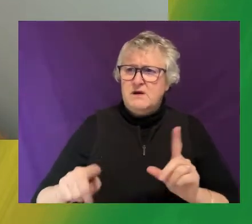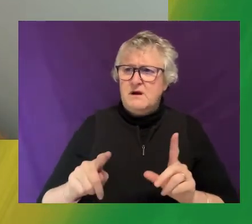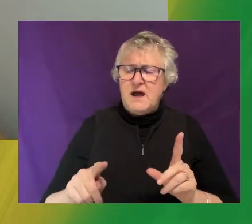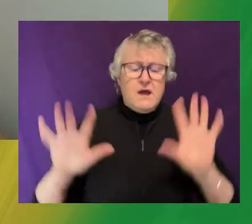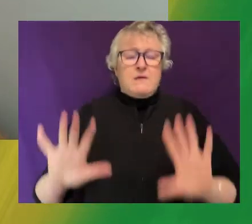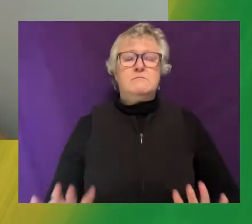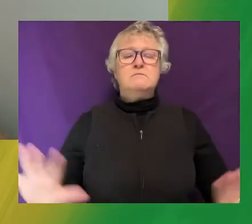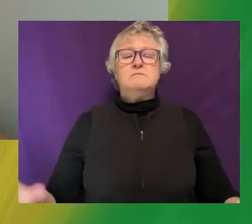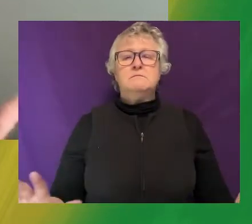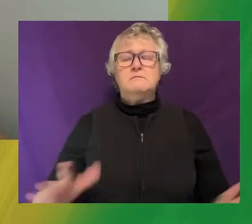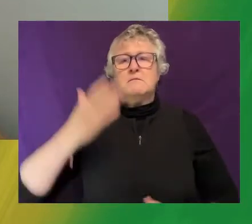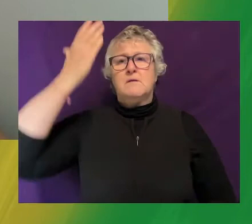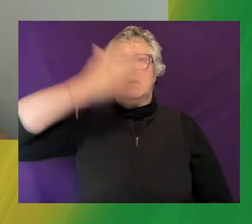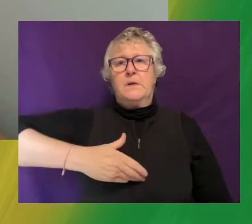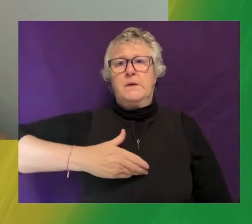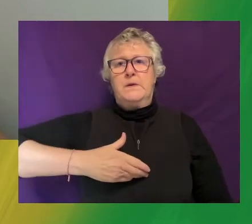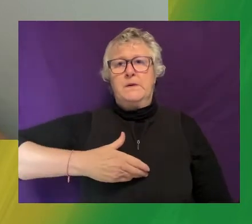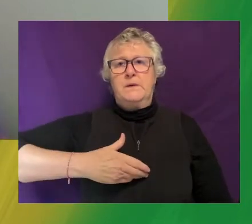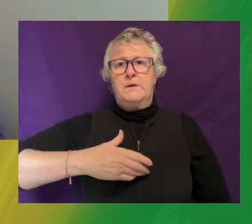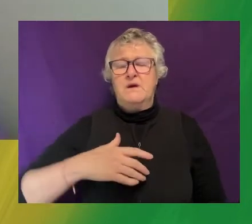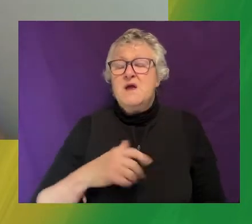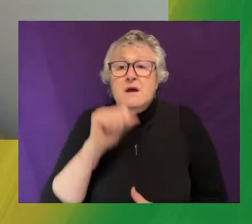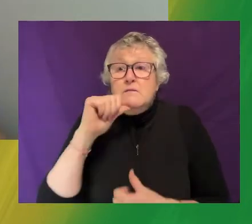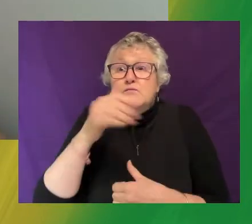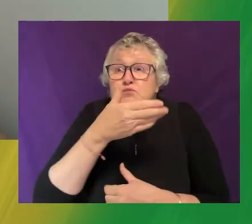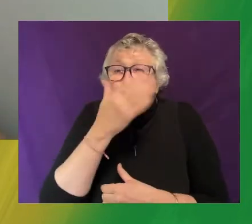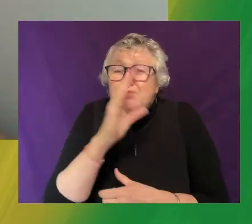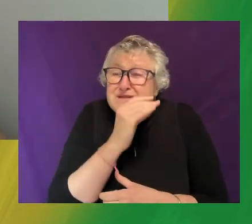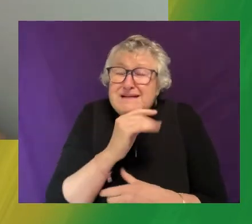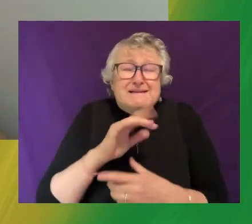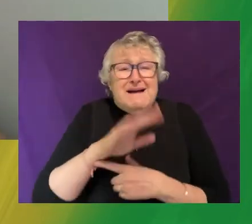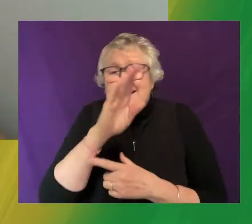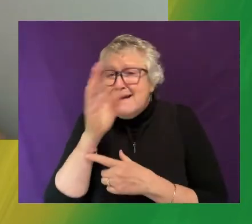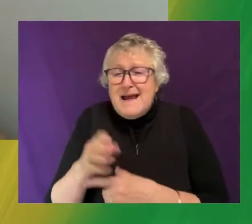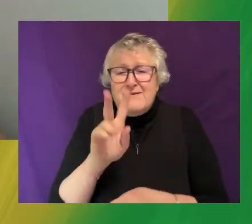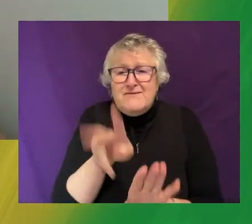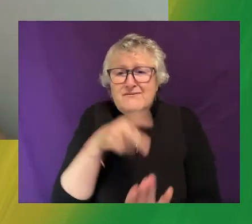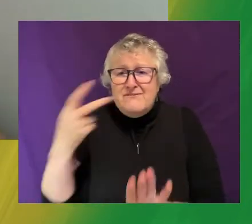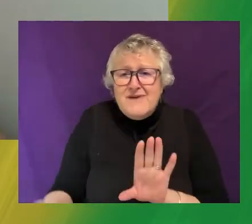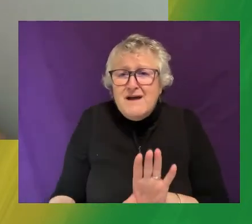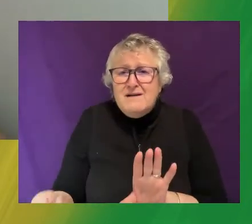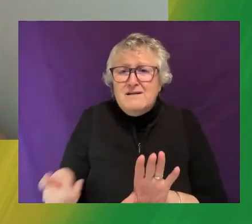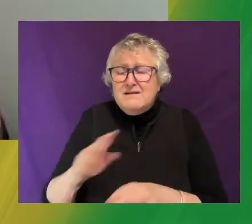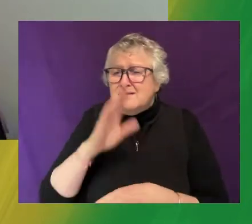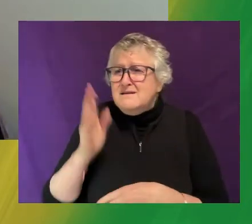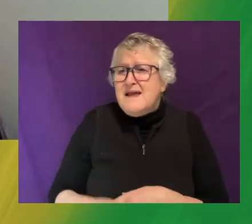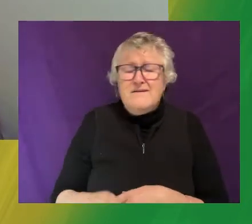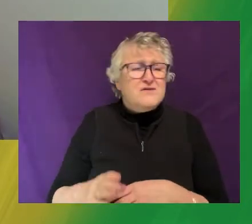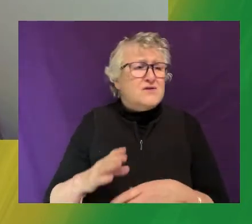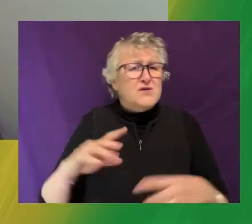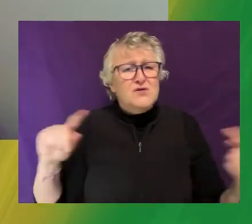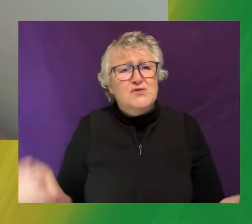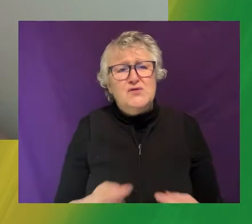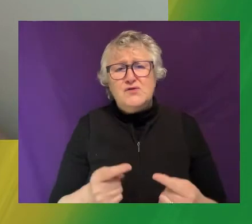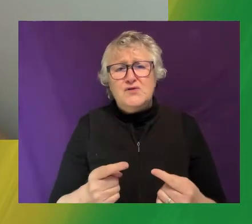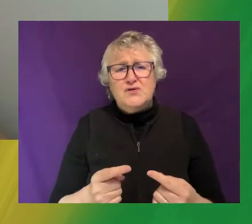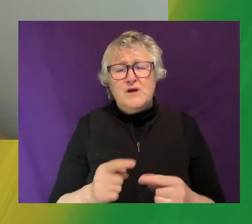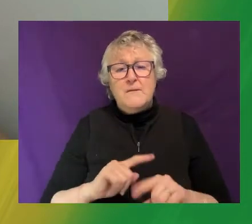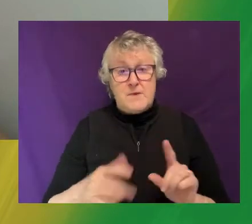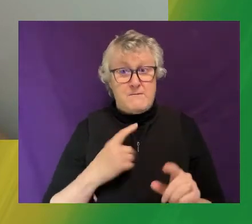never left my seat, that I never hit the ground. See, tears, they don't make a sound. It's the red eyes that give it